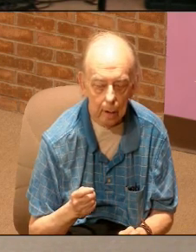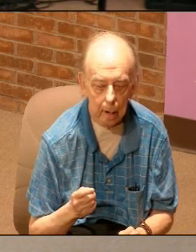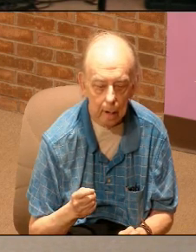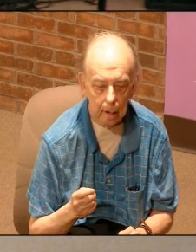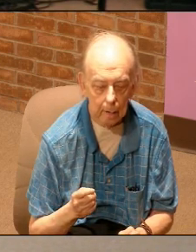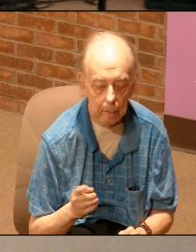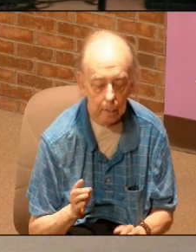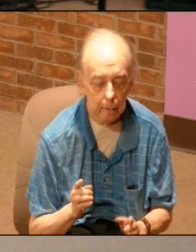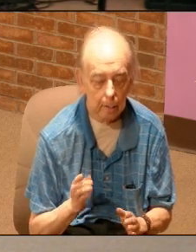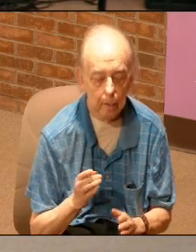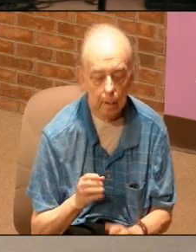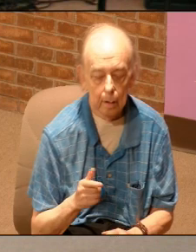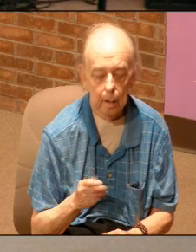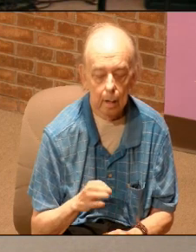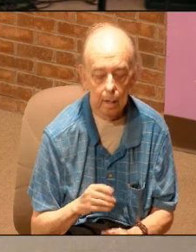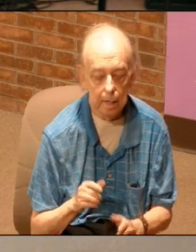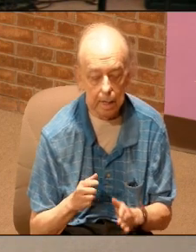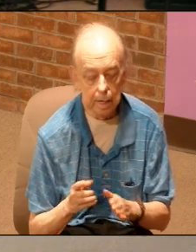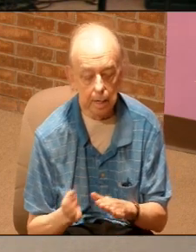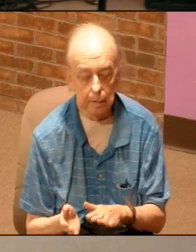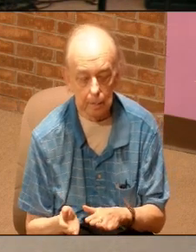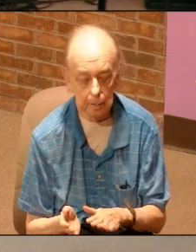leaning, if I can use this.